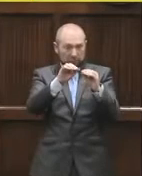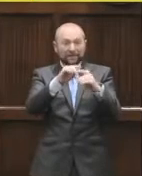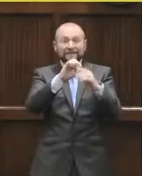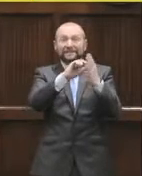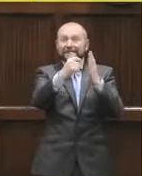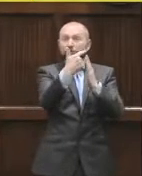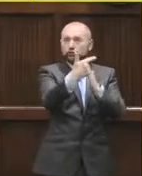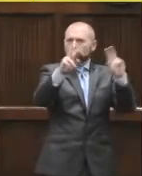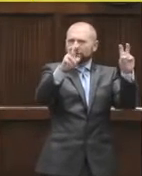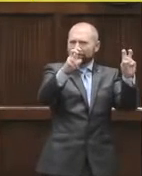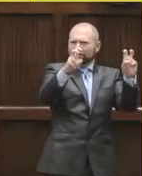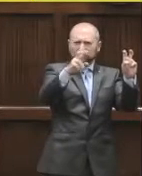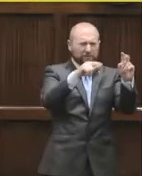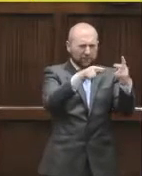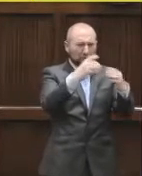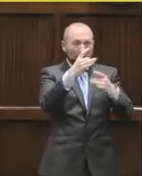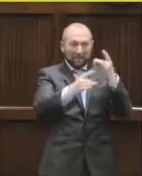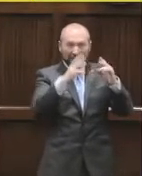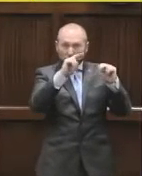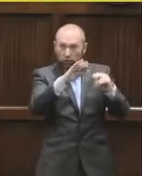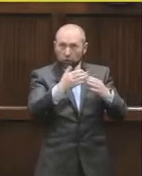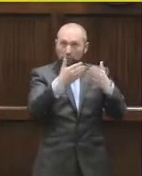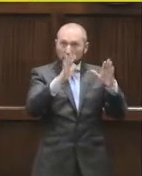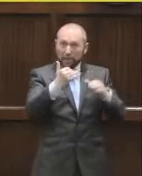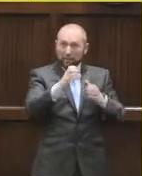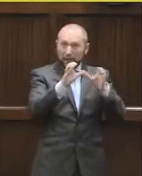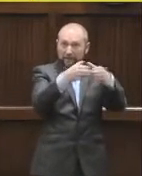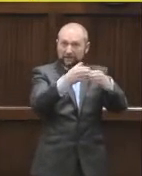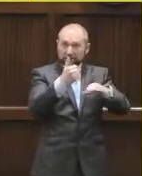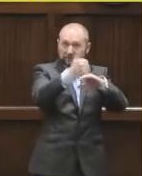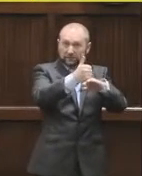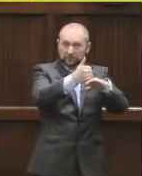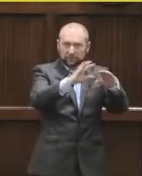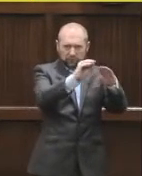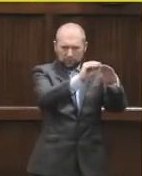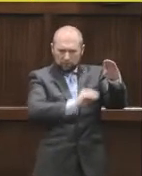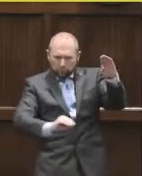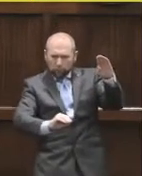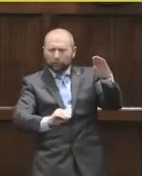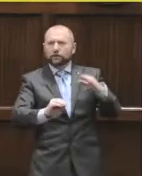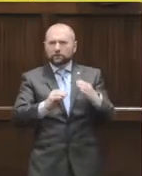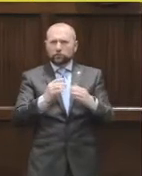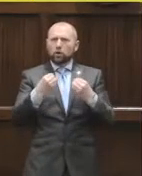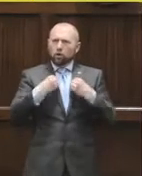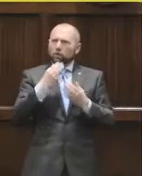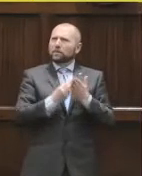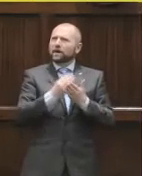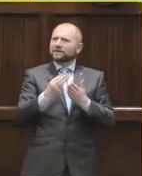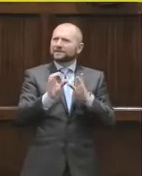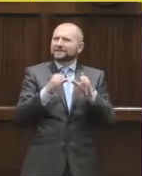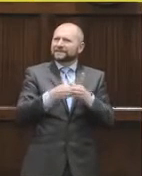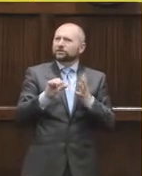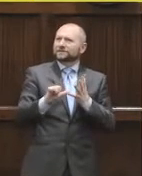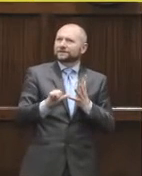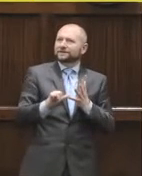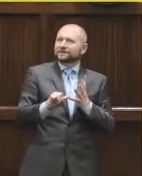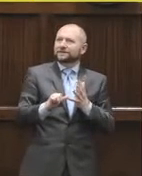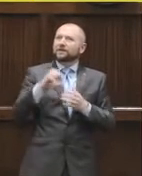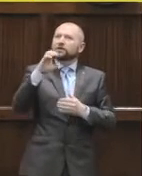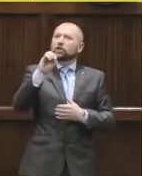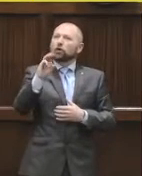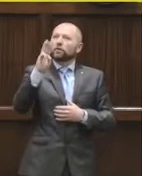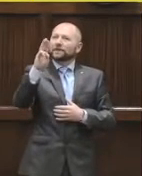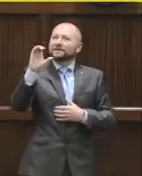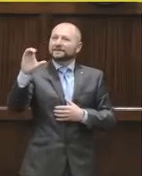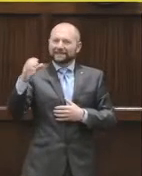2 definitions to a substantive section of the bill, section 6. The OPC advised that this is the proper approach to